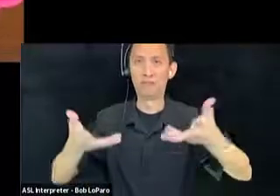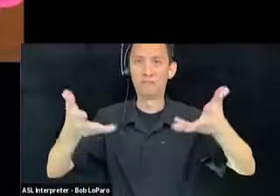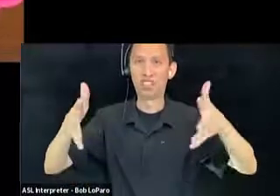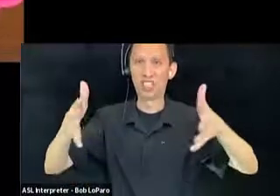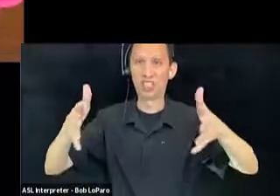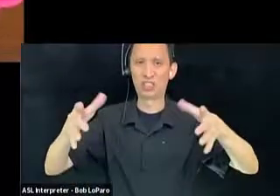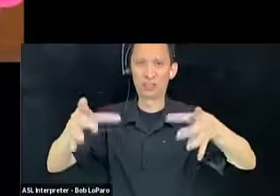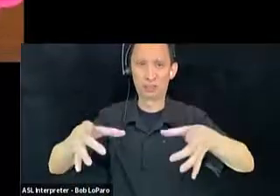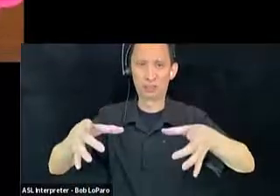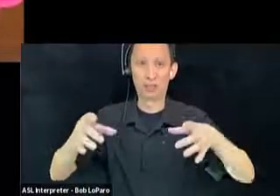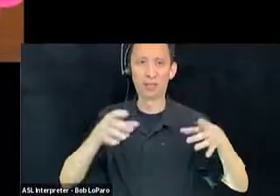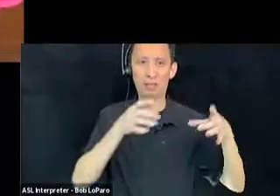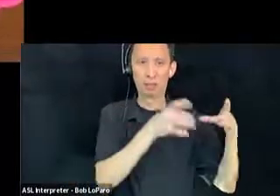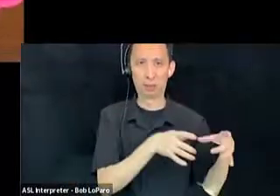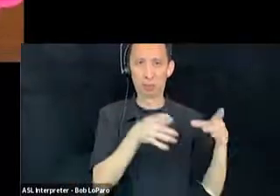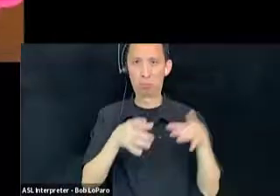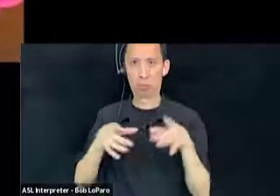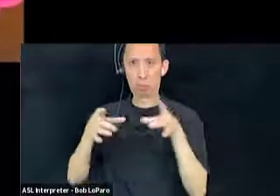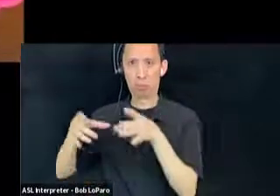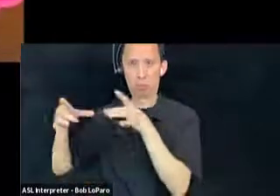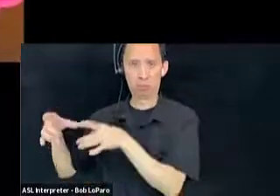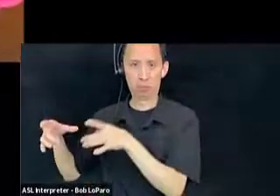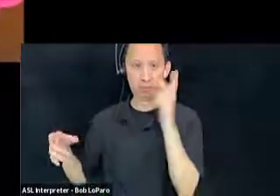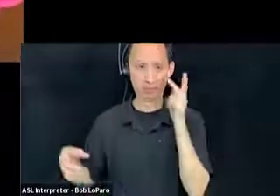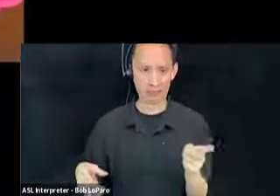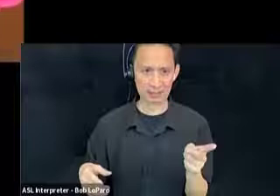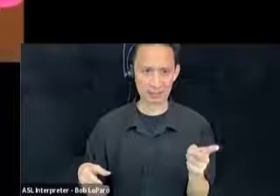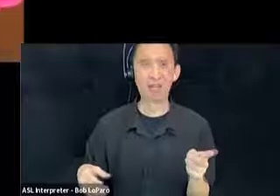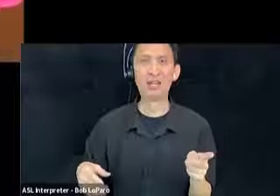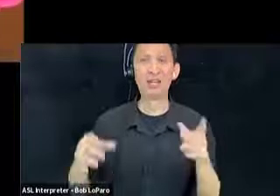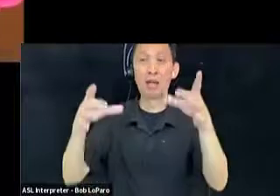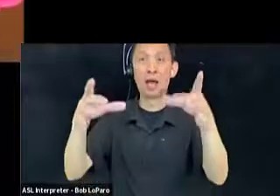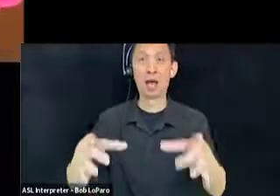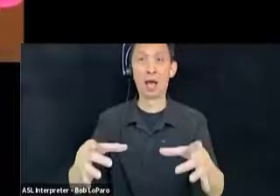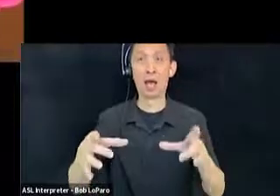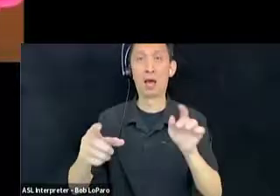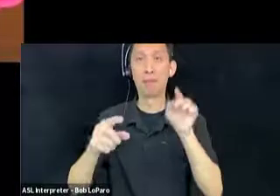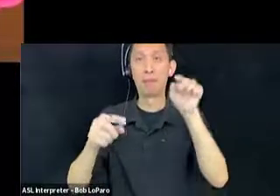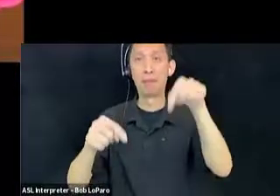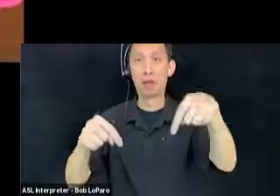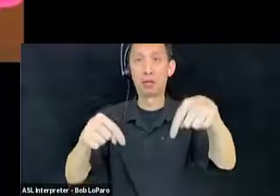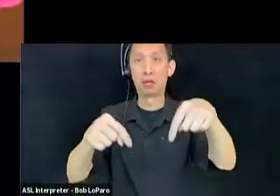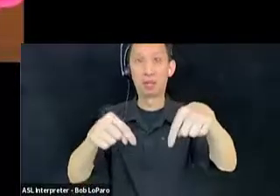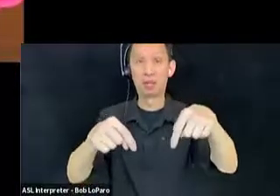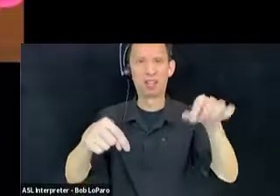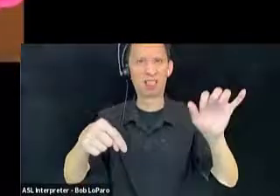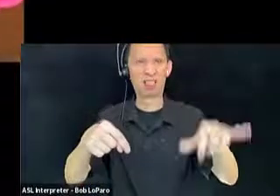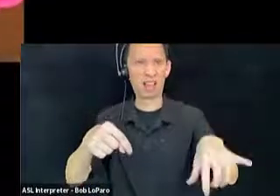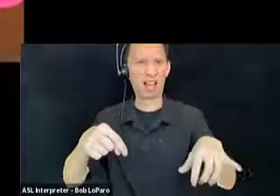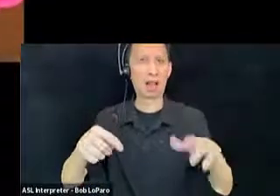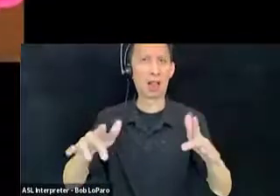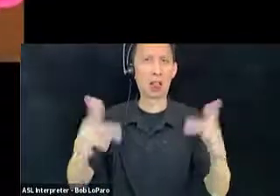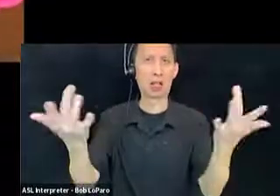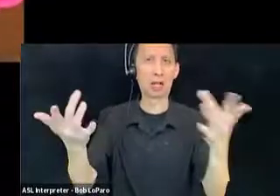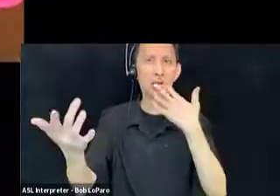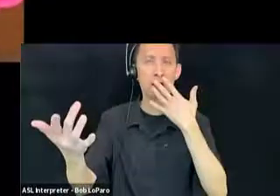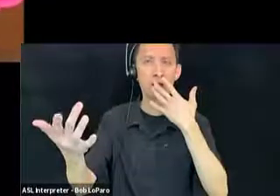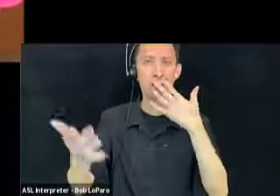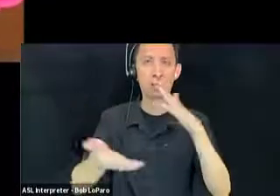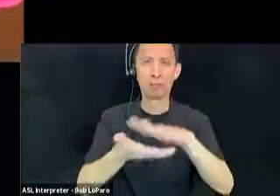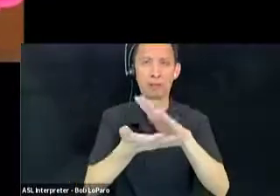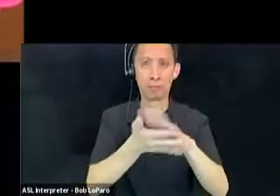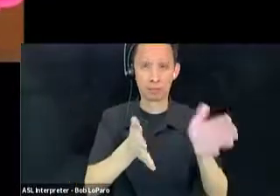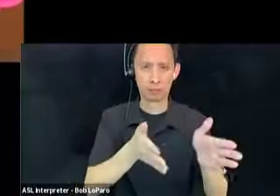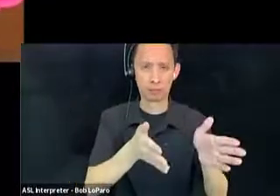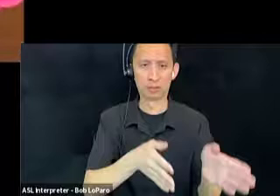looks a little bit different. That one is lined with a lighter paper. It looks like, and on the right picture, we have three separate boxes and then like